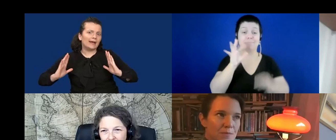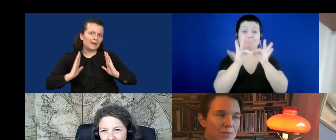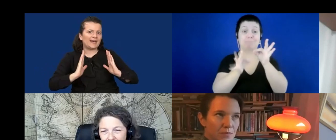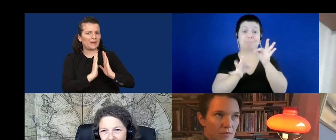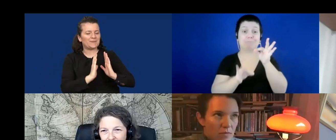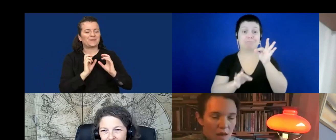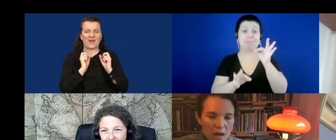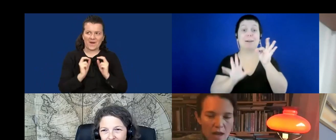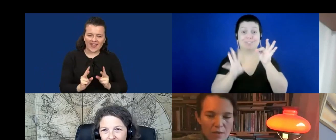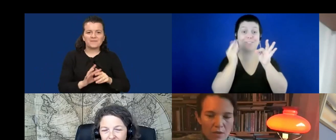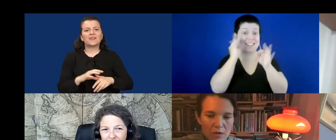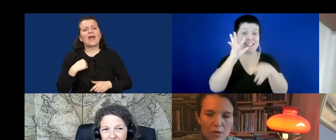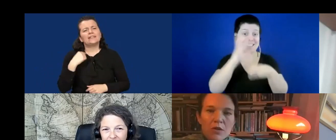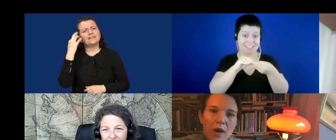that